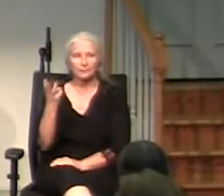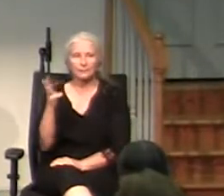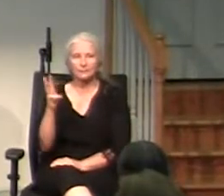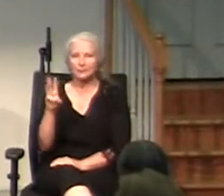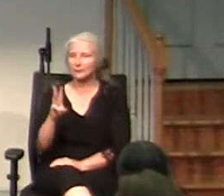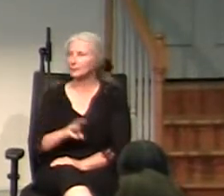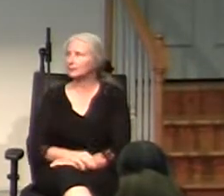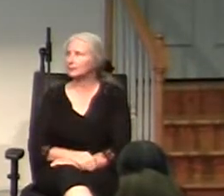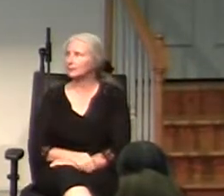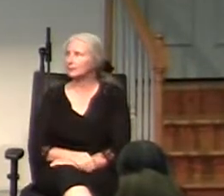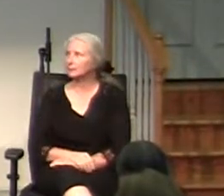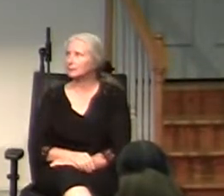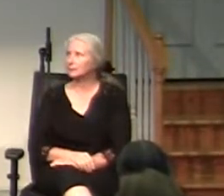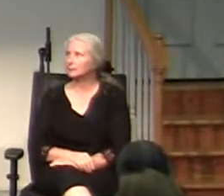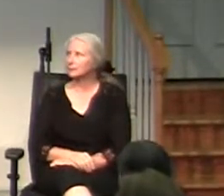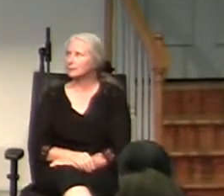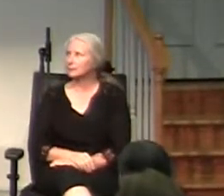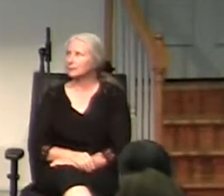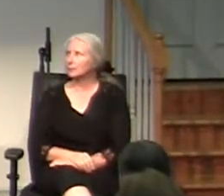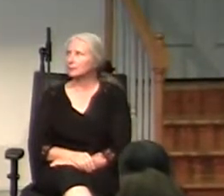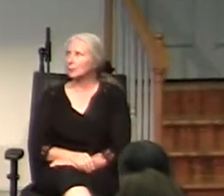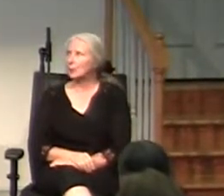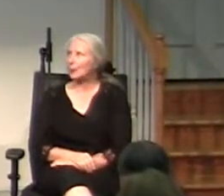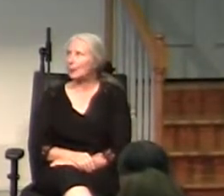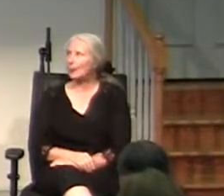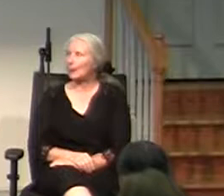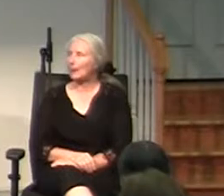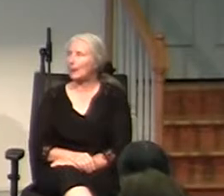Malachi chapter 3.